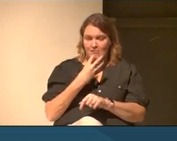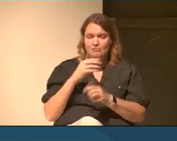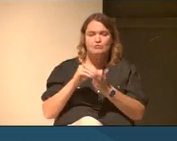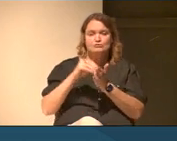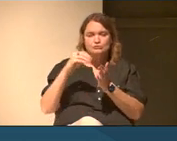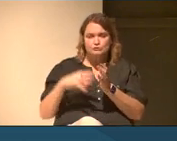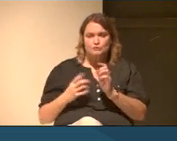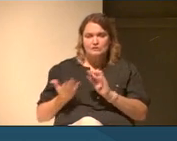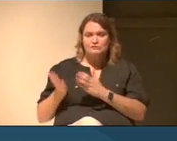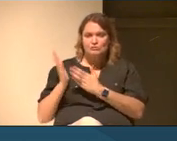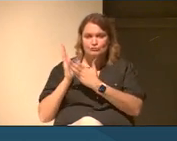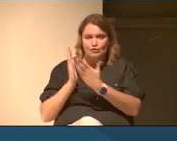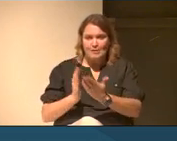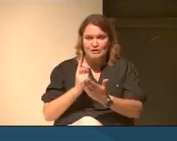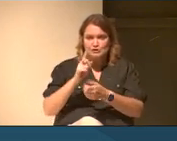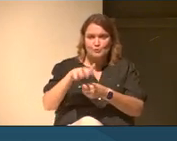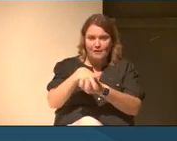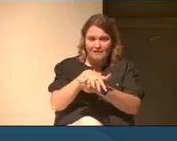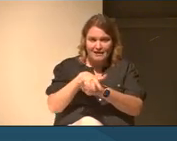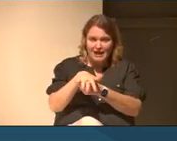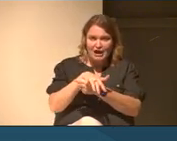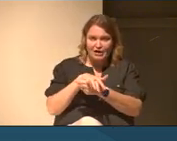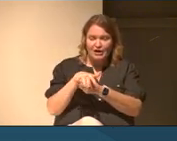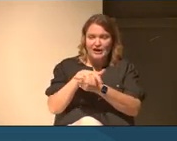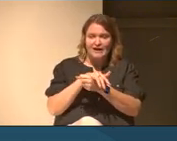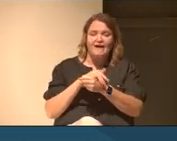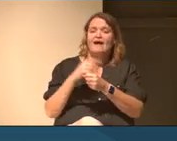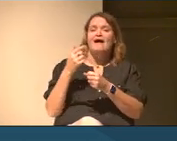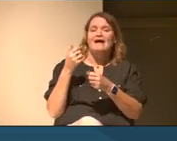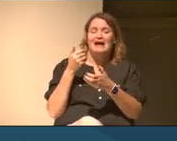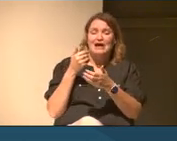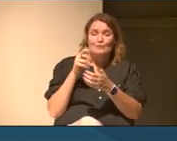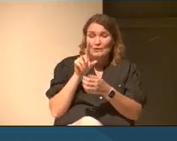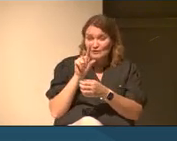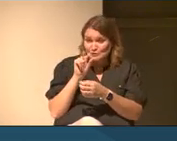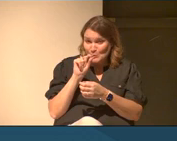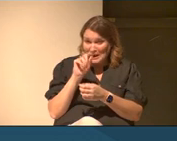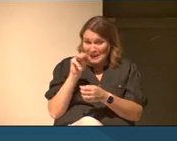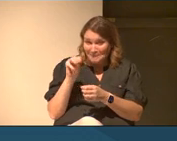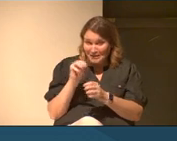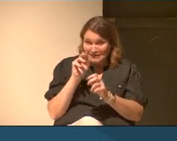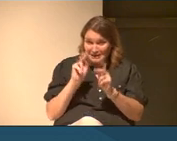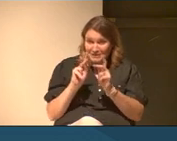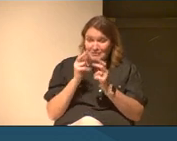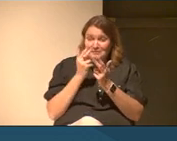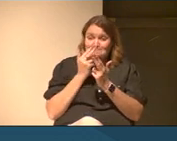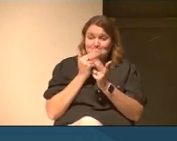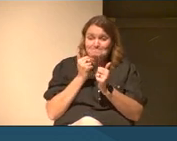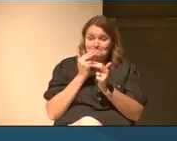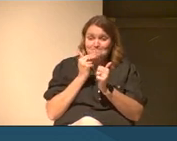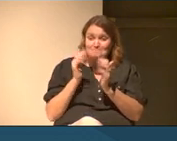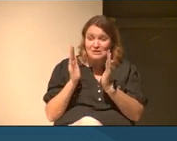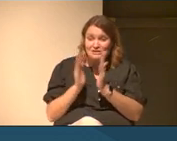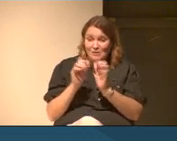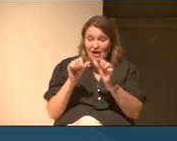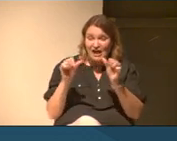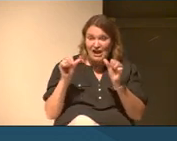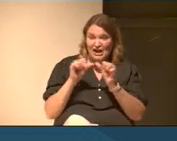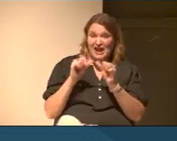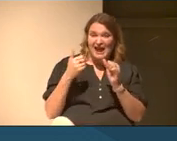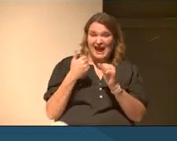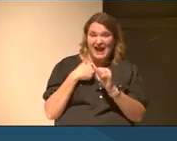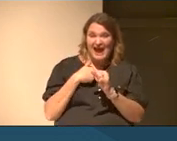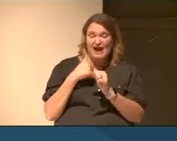marine protected area sitting between Hong Kong and Shenzhen, which are 20 million people. And this tiny little protected area is home to